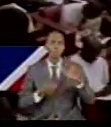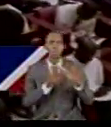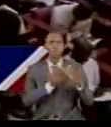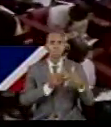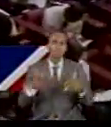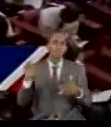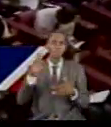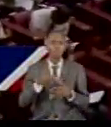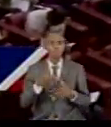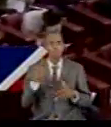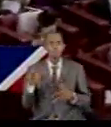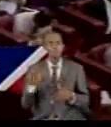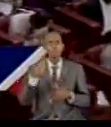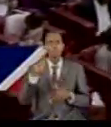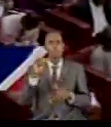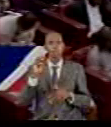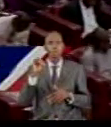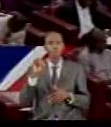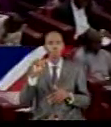Romans chapter